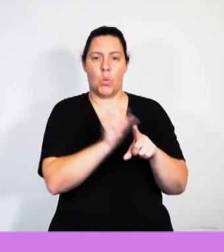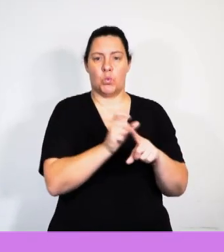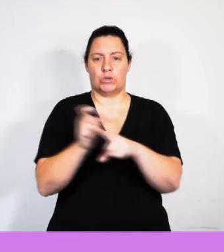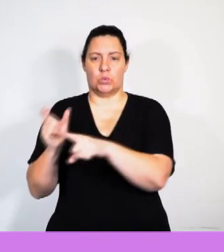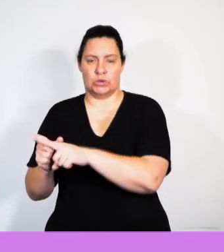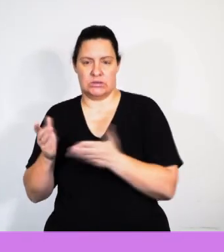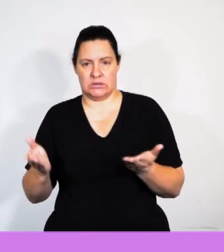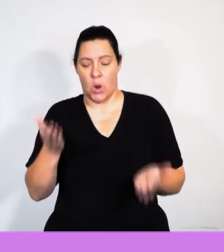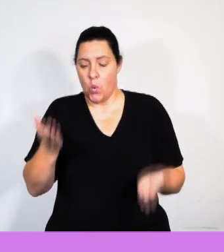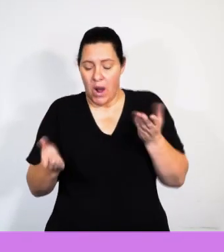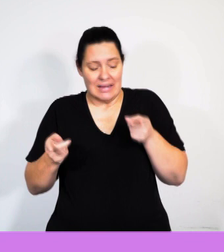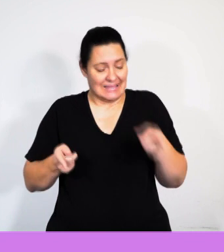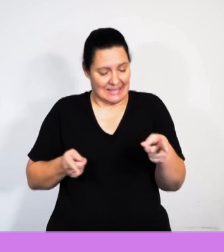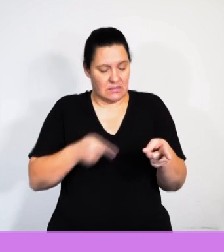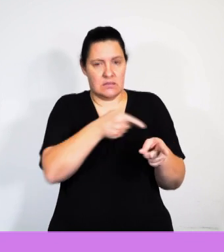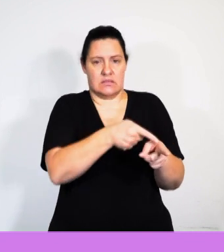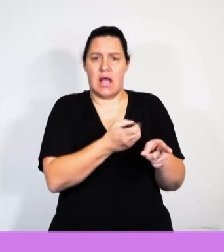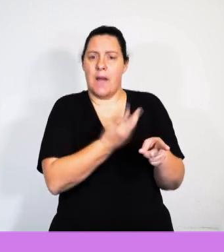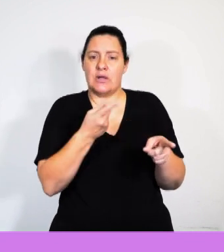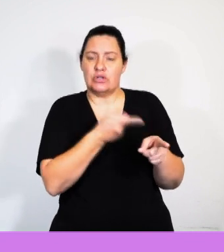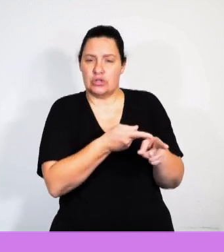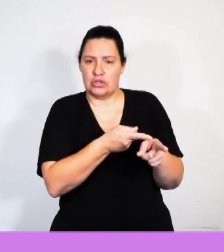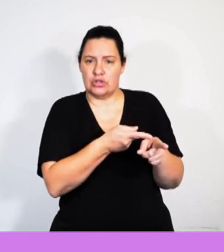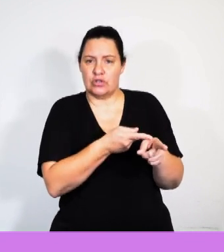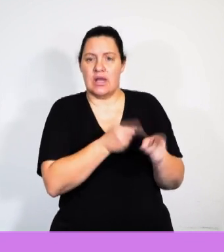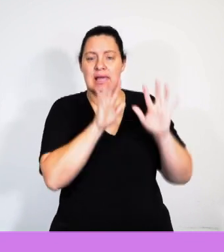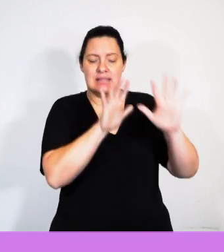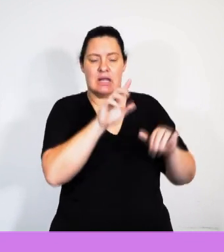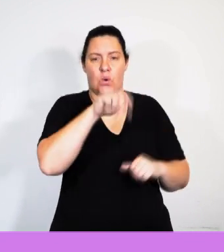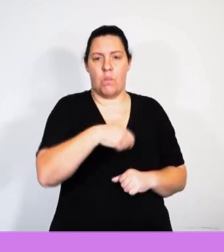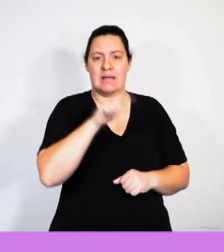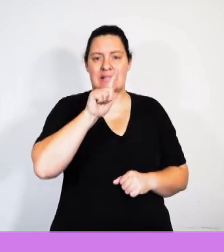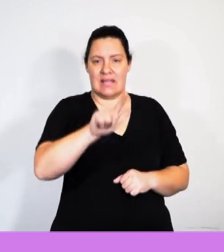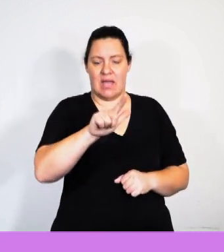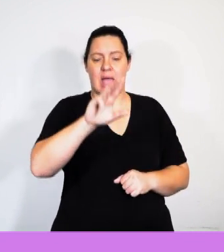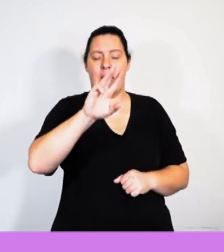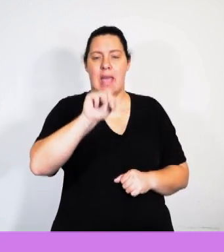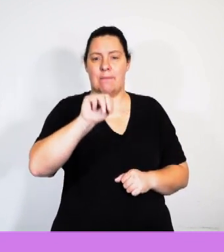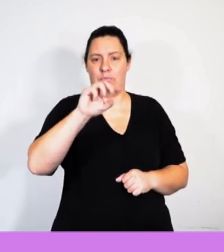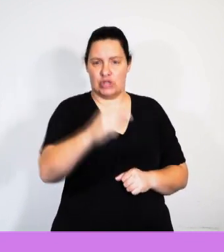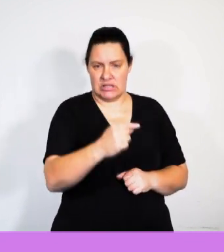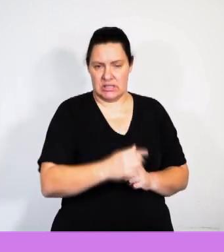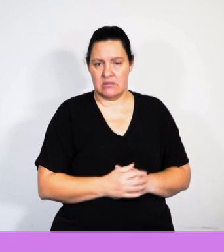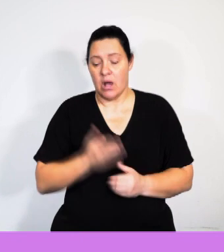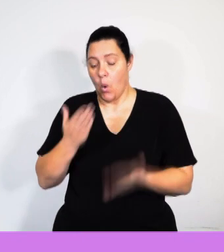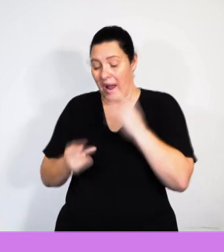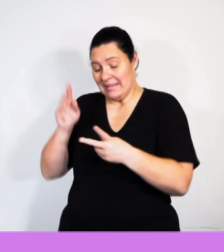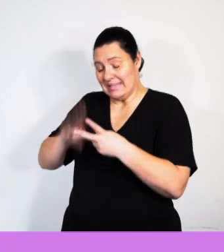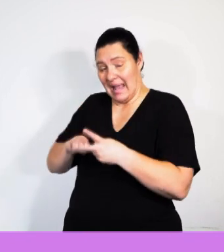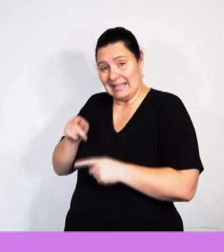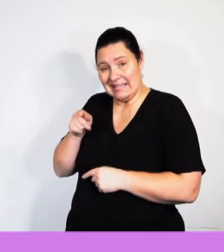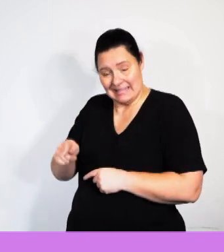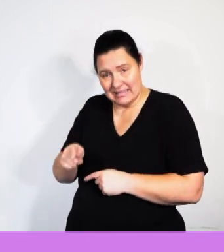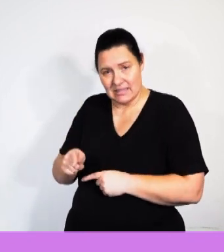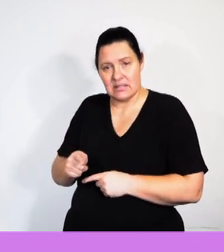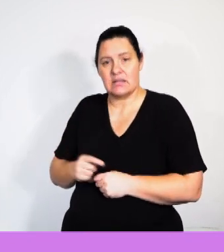wood. The weight of the first piece of wood is 10.7 milligram, and the weight of